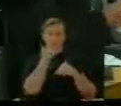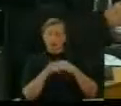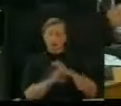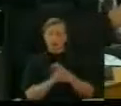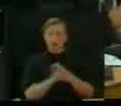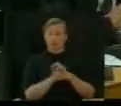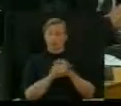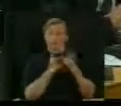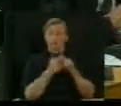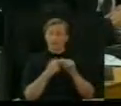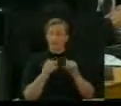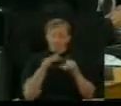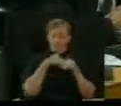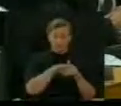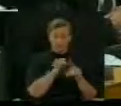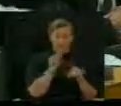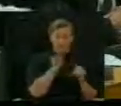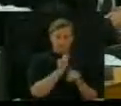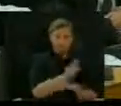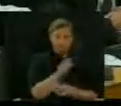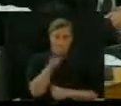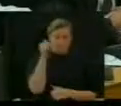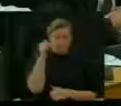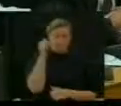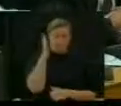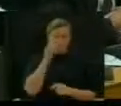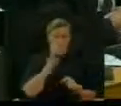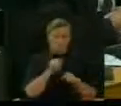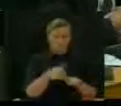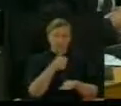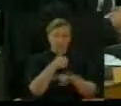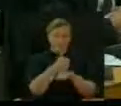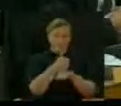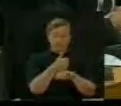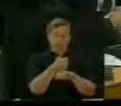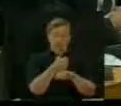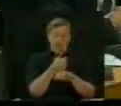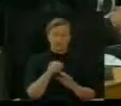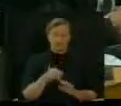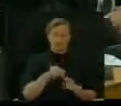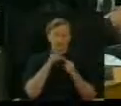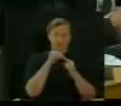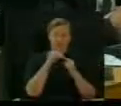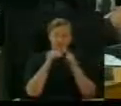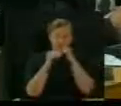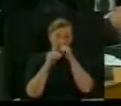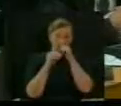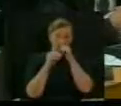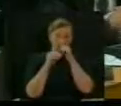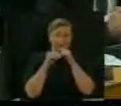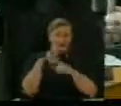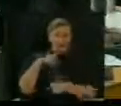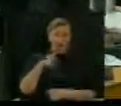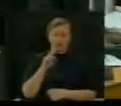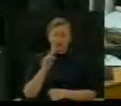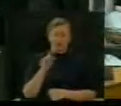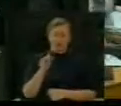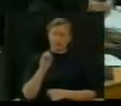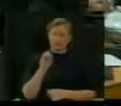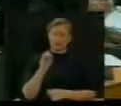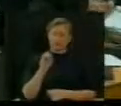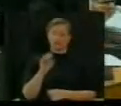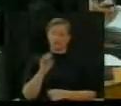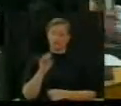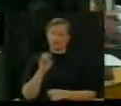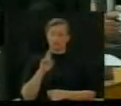At that point, General Nichols reviews it. If there's criminal wrongdoing there, he will send it back to Nashville. They will appoint a special